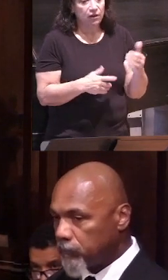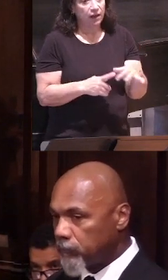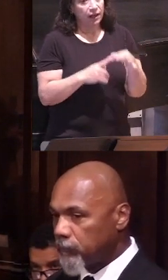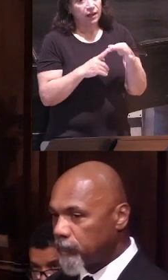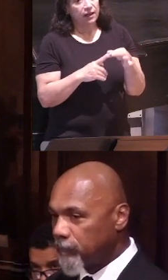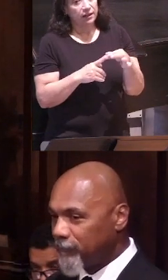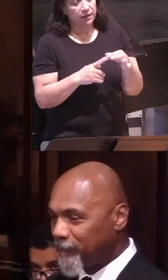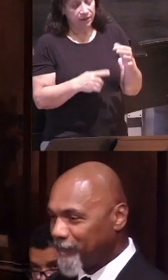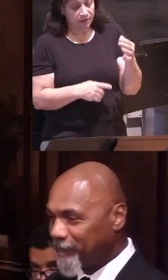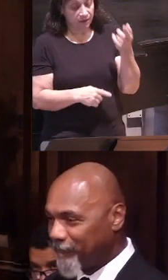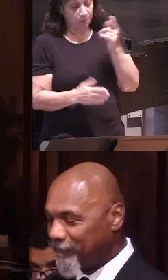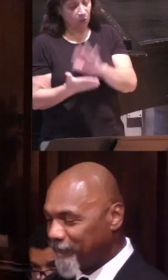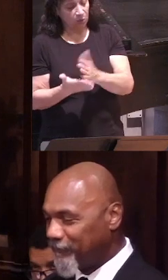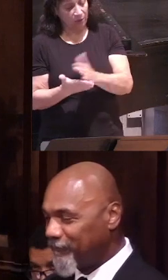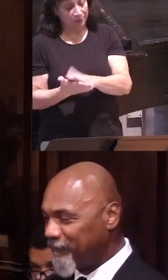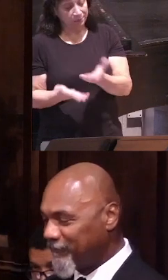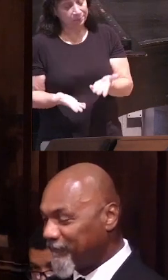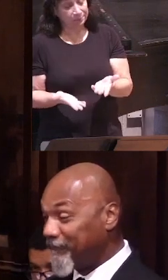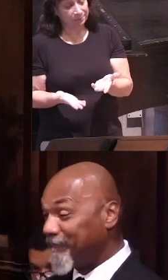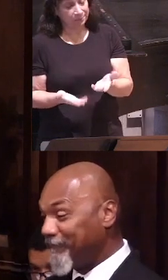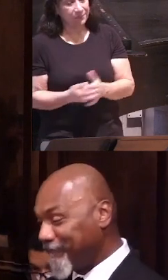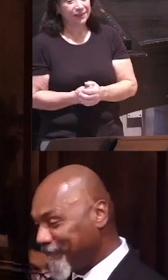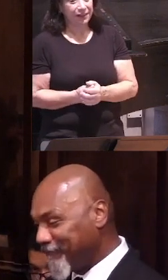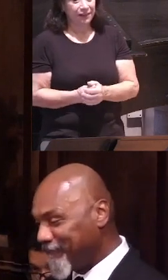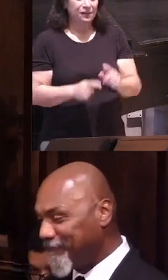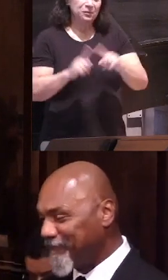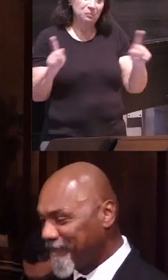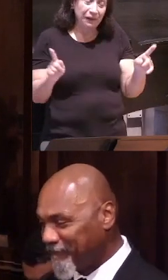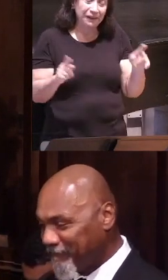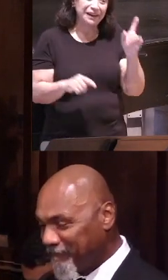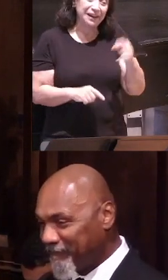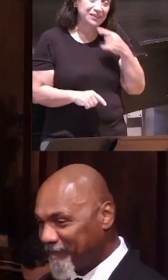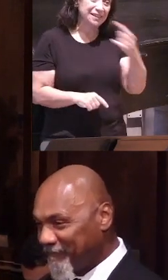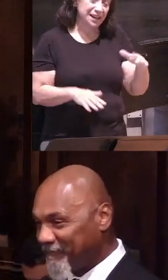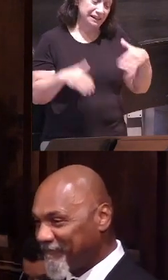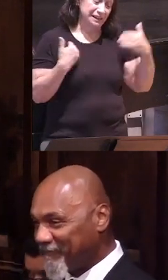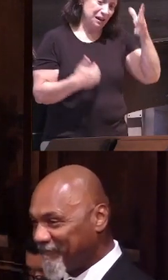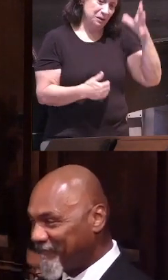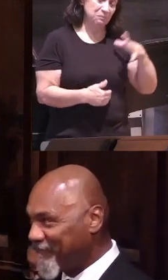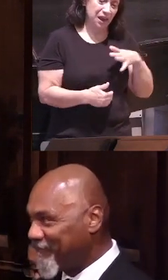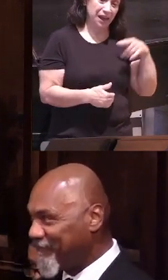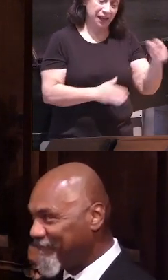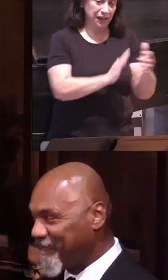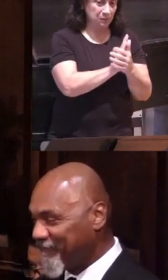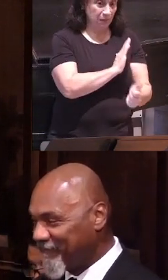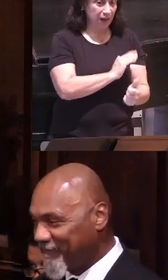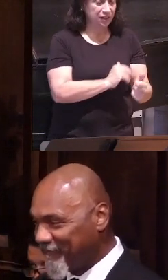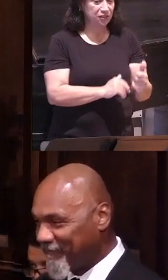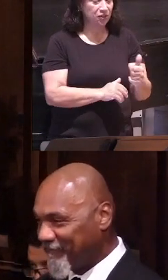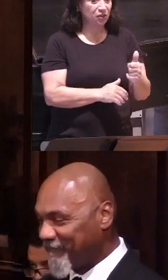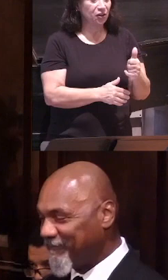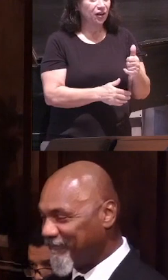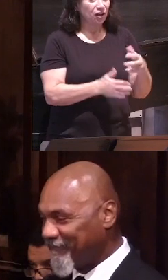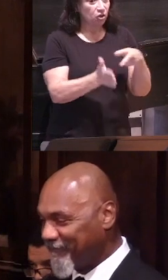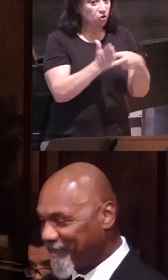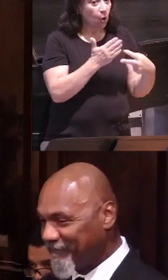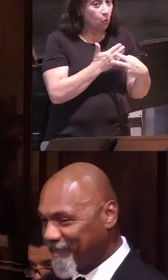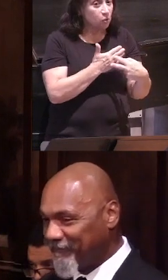except cooking. Though to his defense, as a young man, he did master grilled cheese and toast.